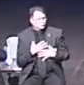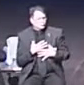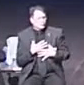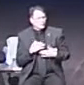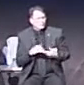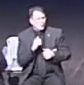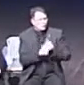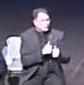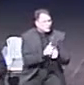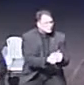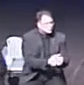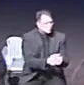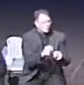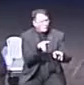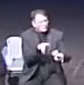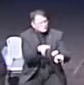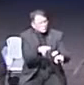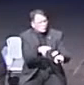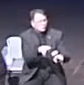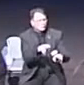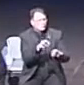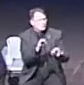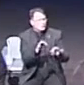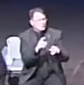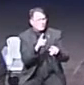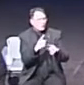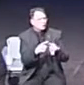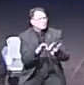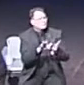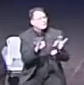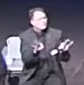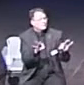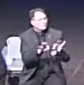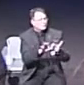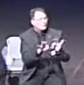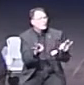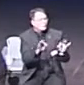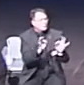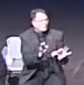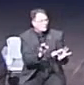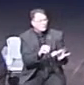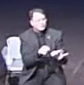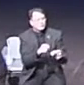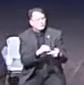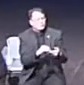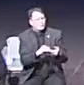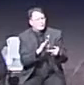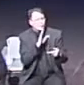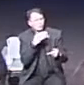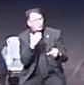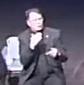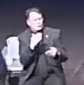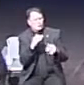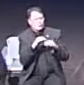participating in looking at what might be perfect, being that external global